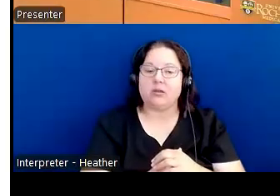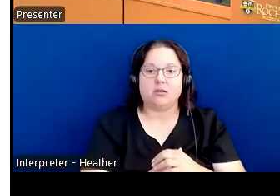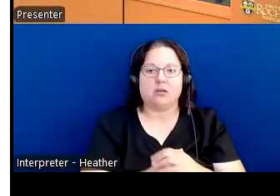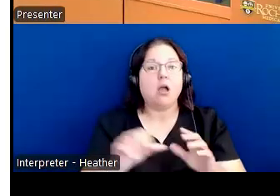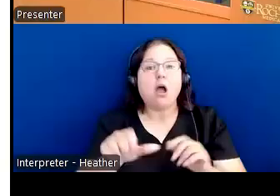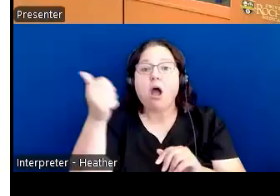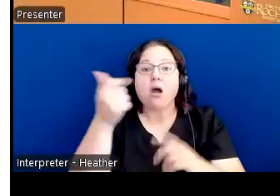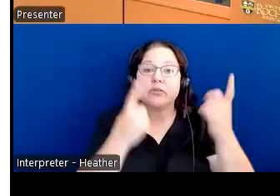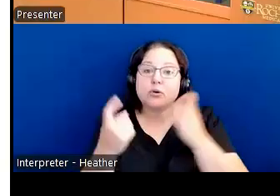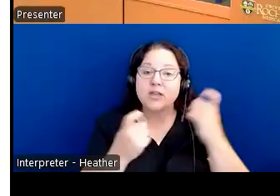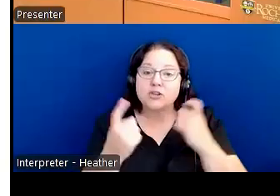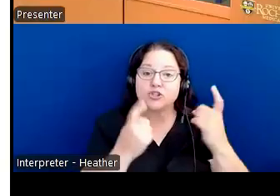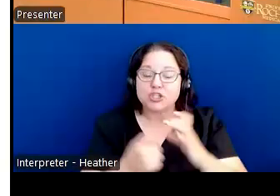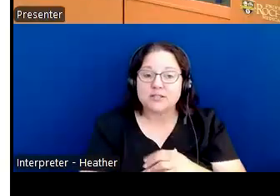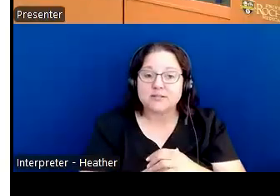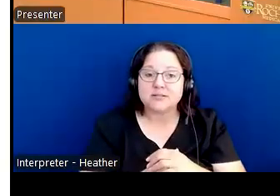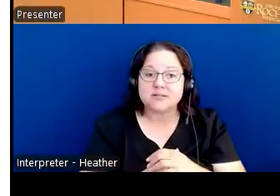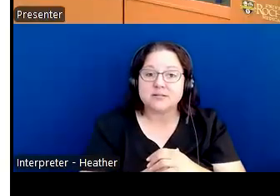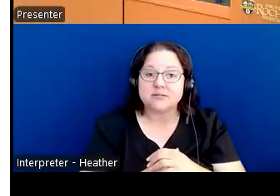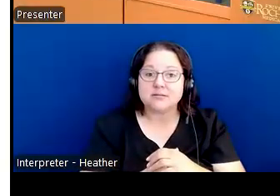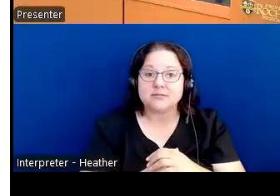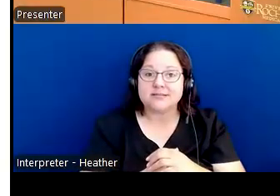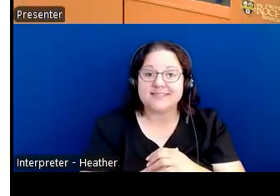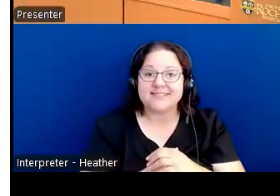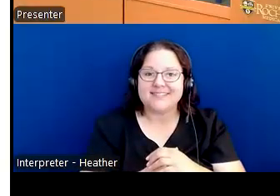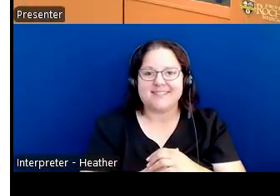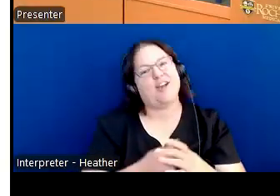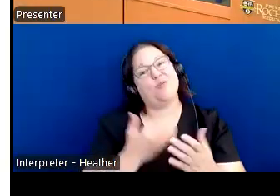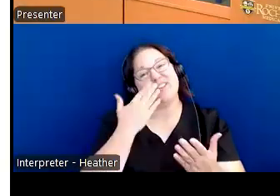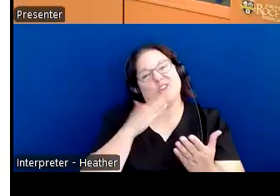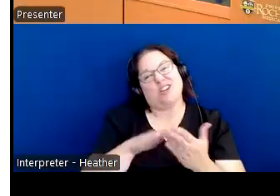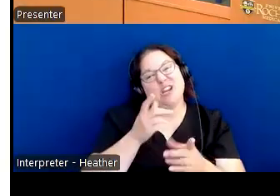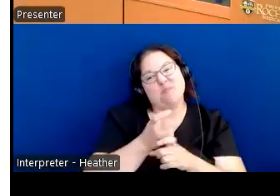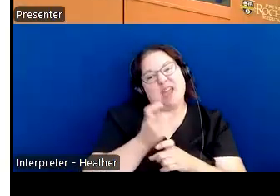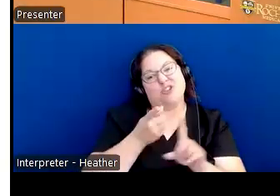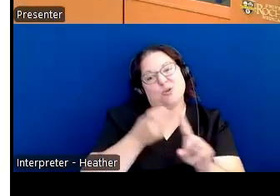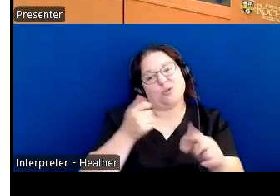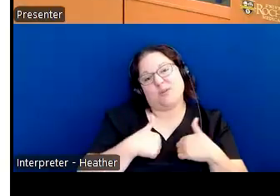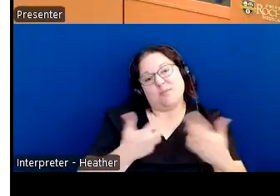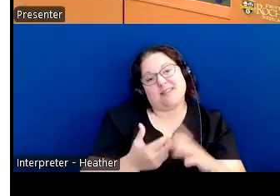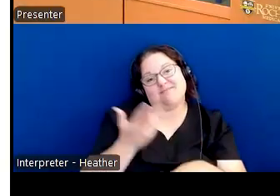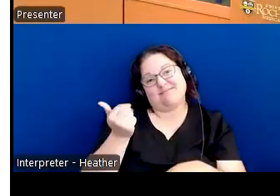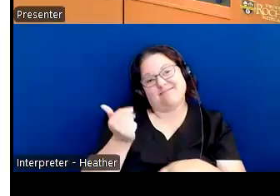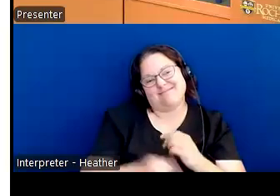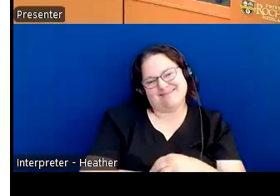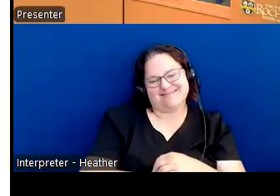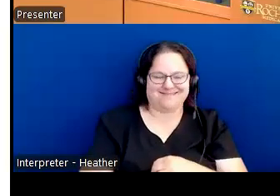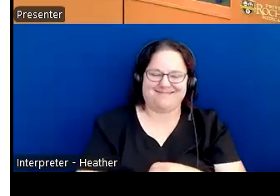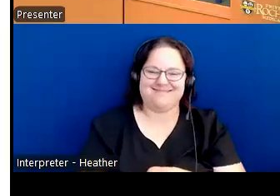other questions in the audience? Otherwise, you get bad jokes from Dr. Rosenberg.